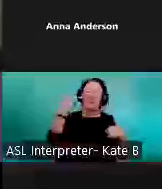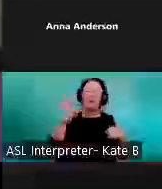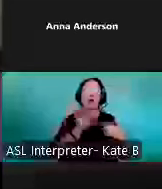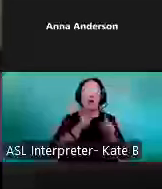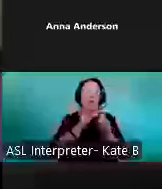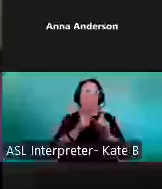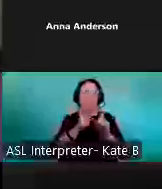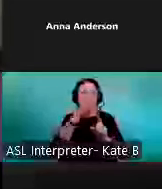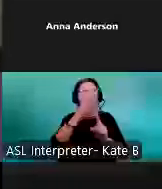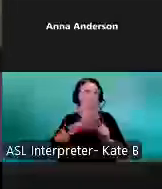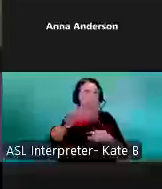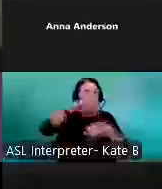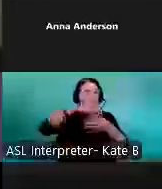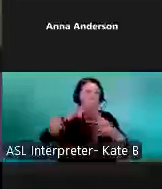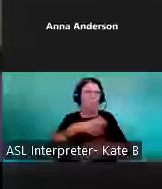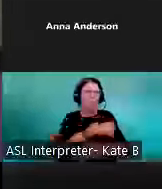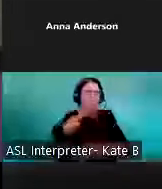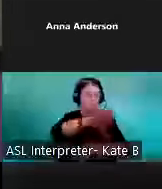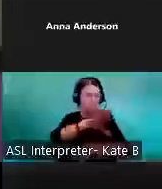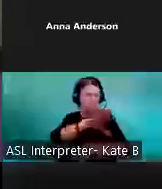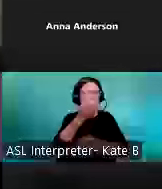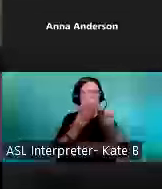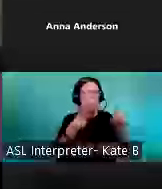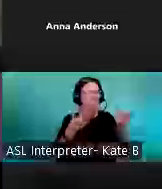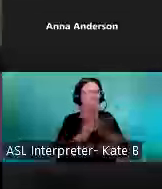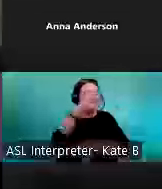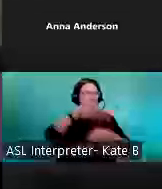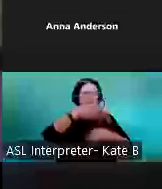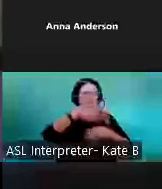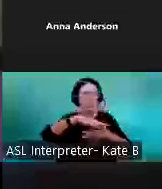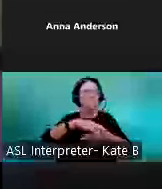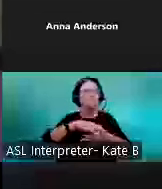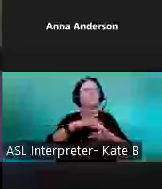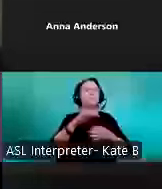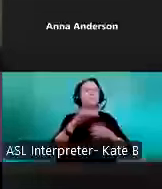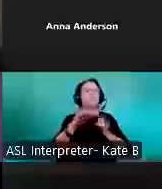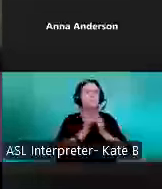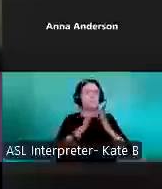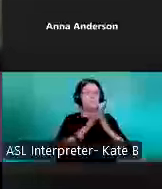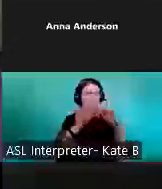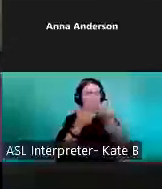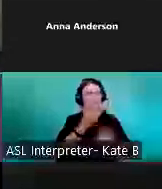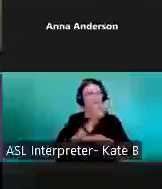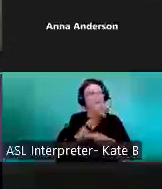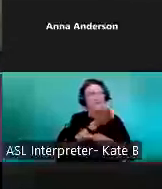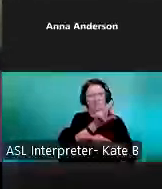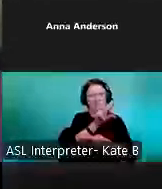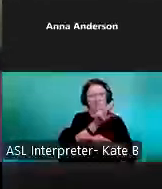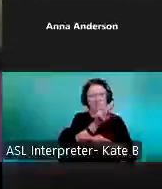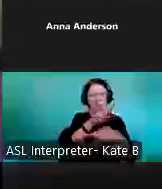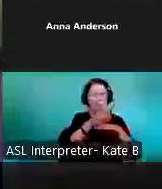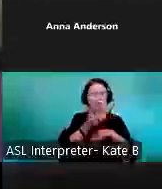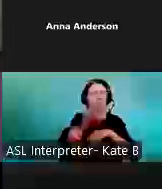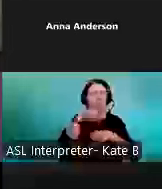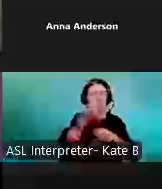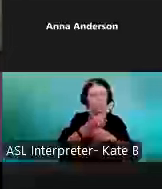to empower voters and defend democracy. And we've been doing this since 1920, so over 100 years now. And